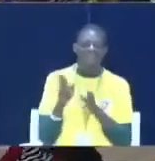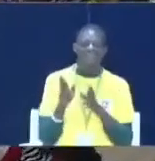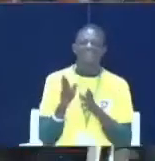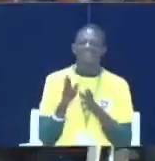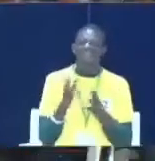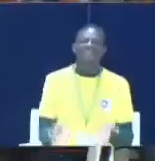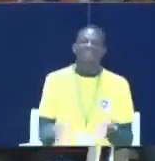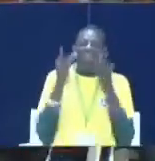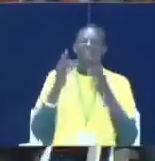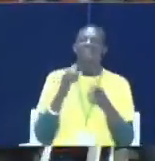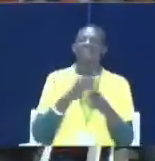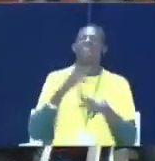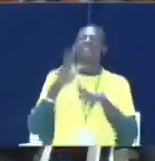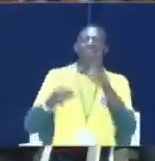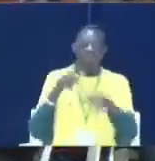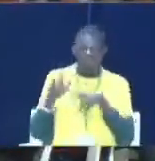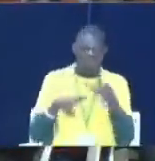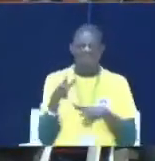Rise up and get to work.